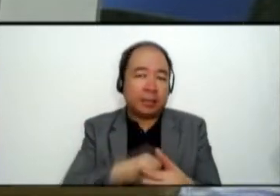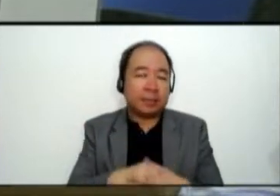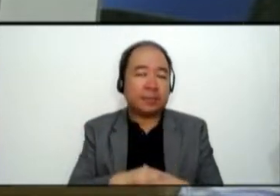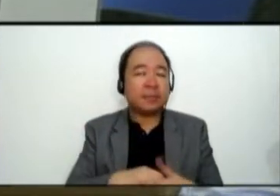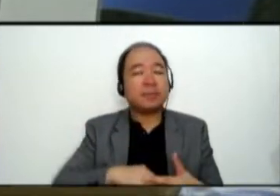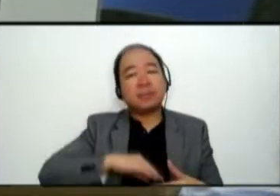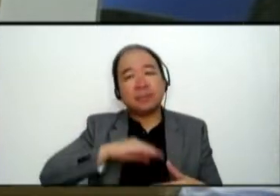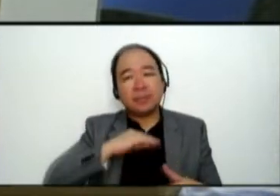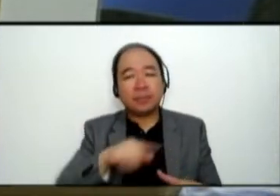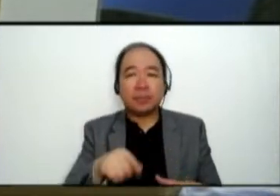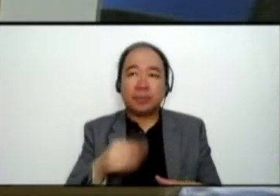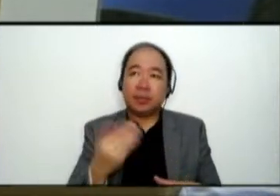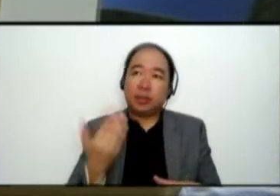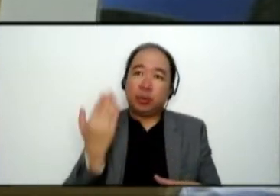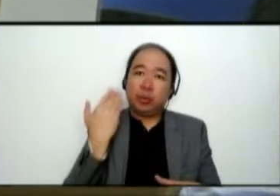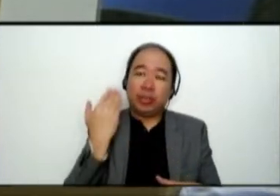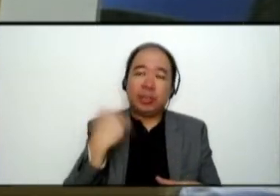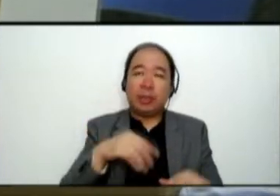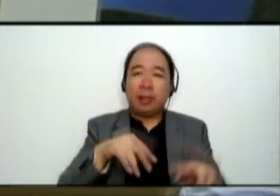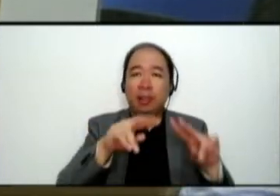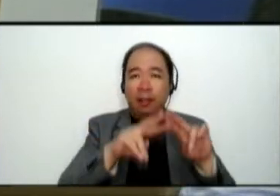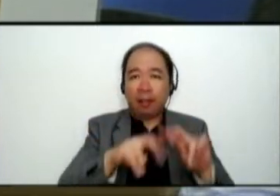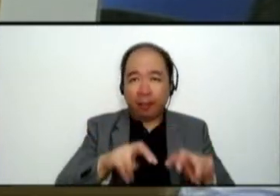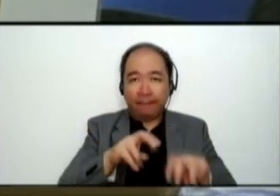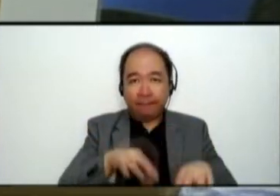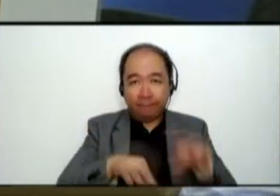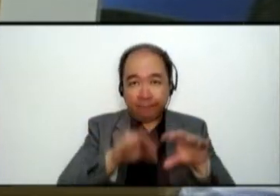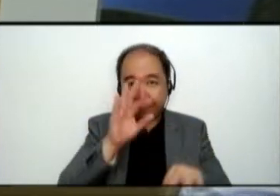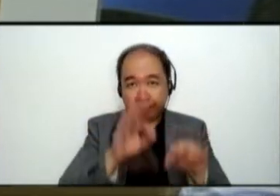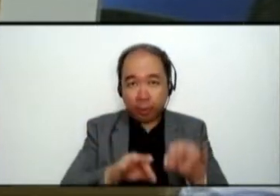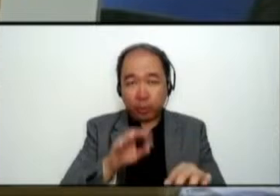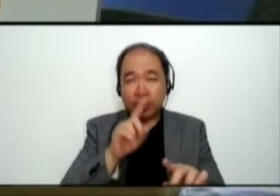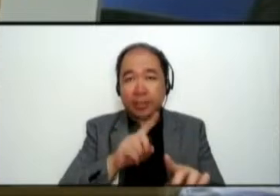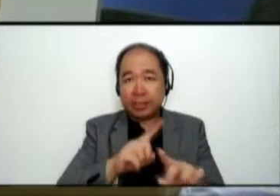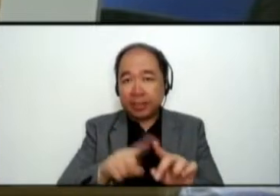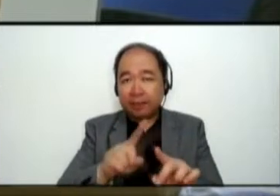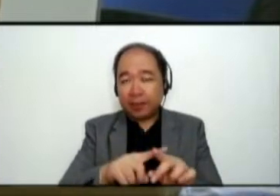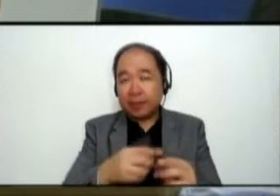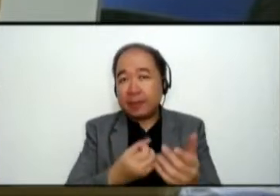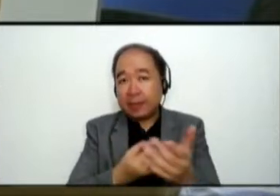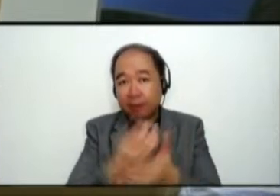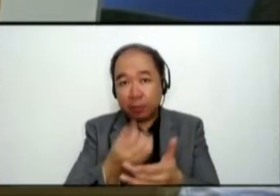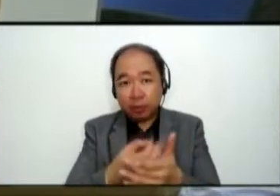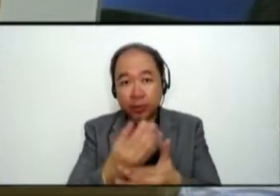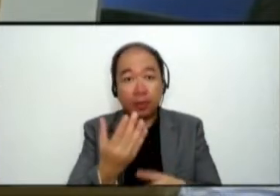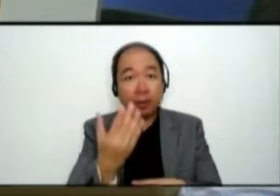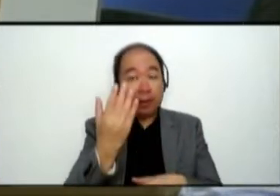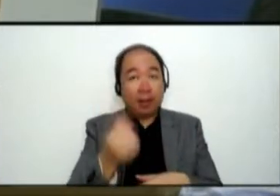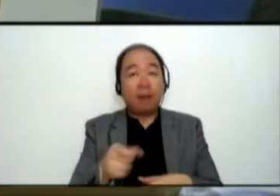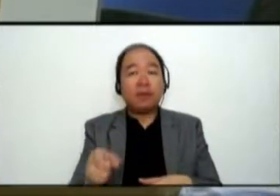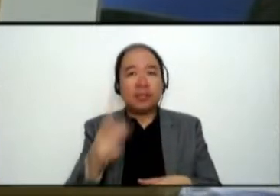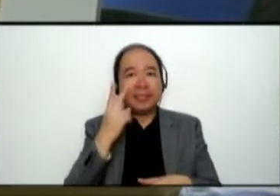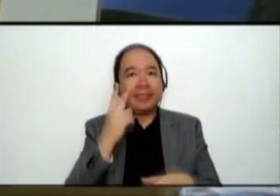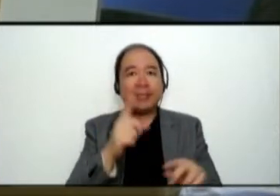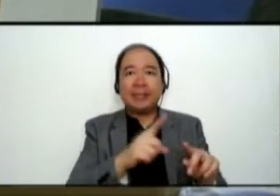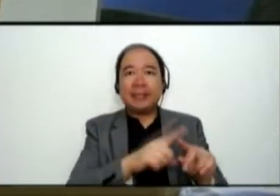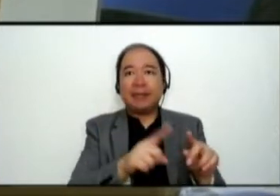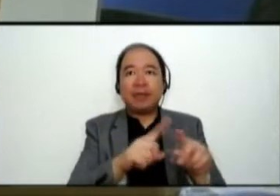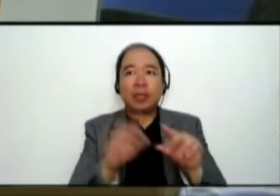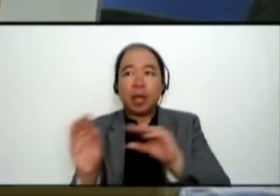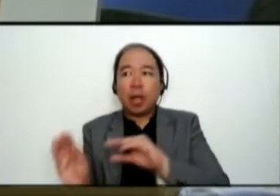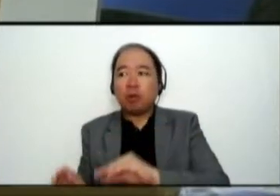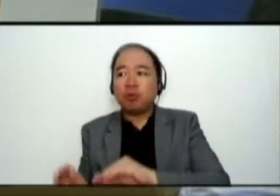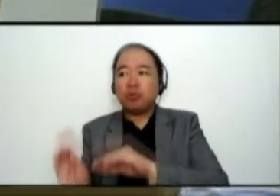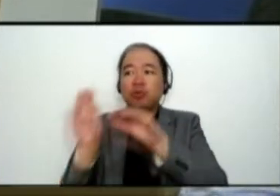studies as well as evidence from different available data sources indicates various kinds of transfers taking